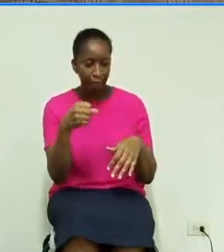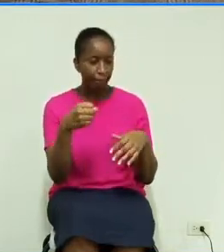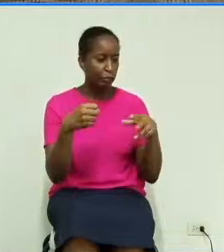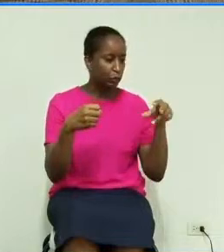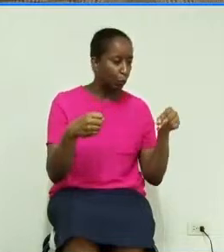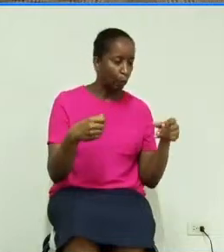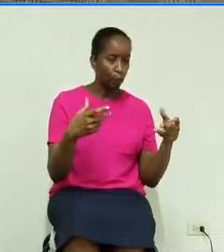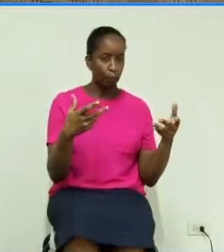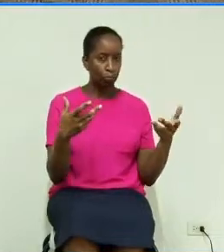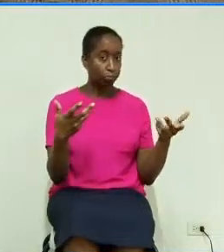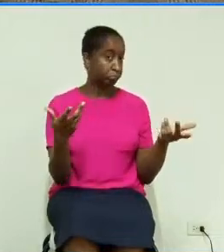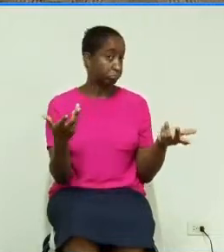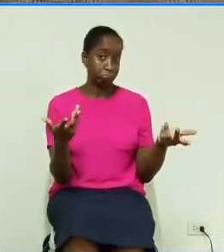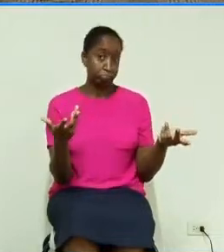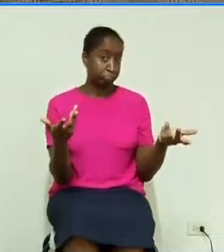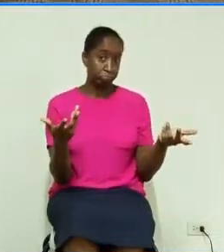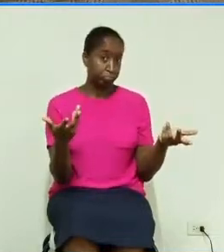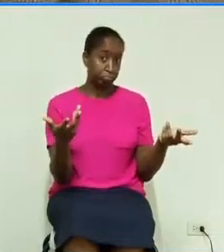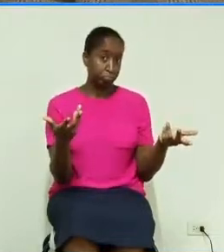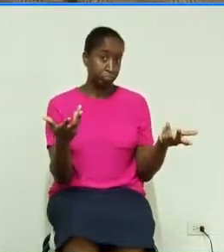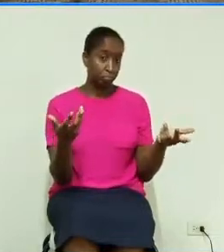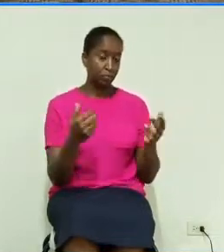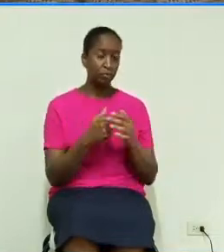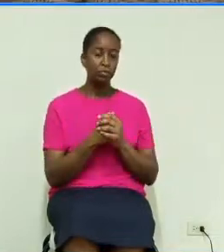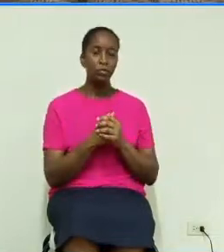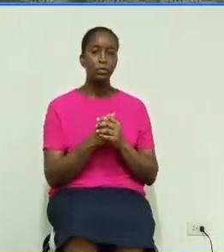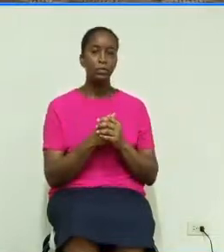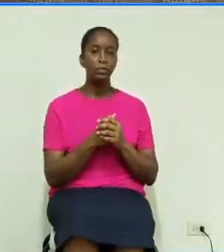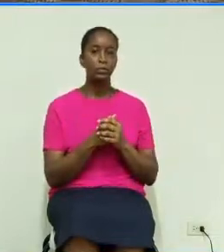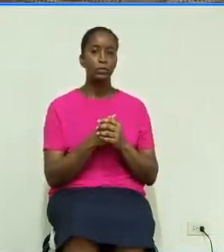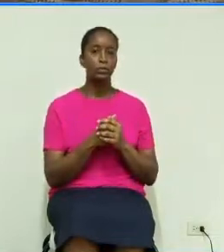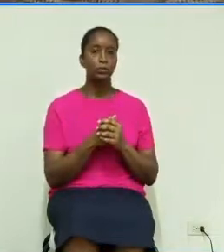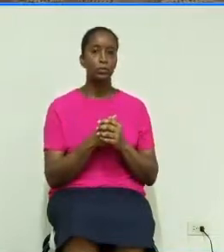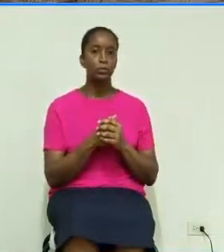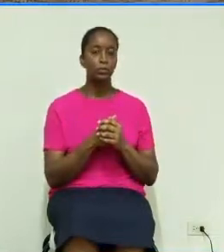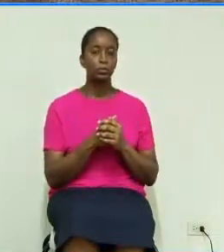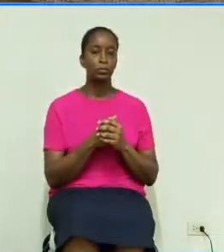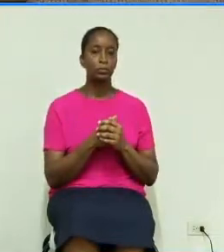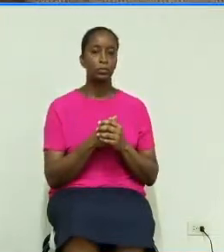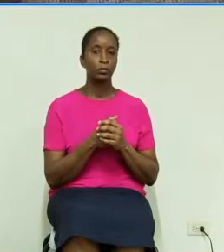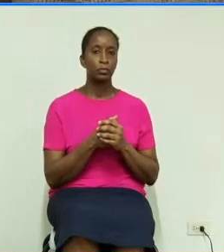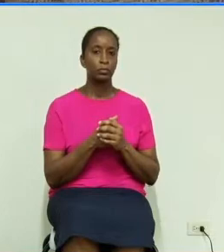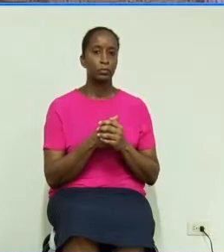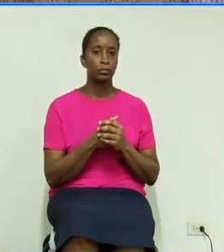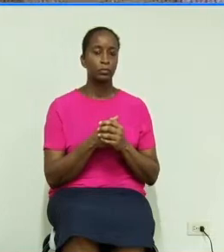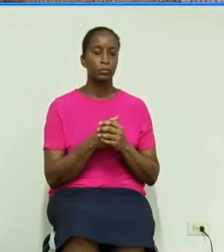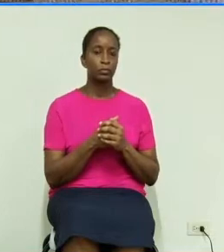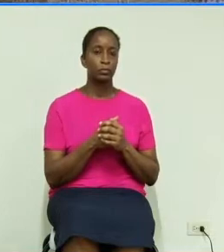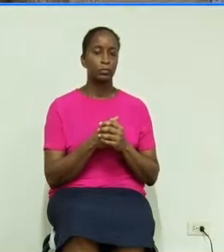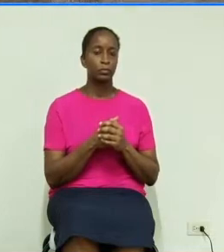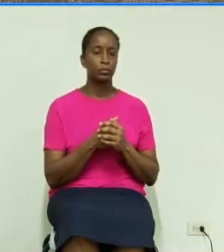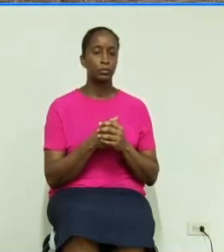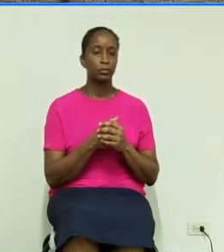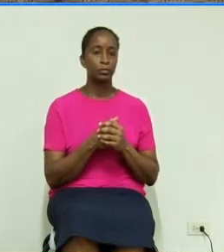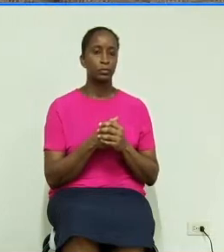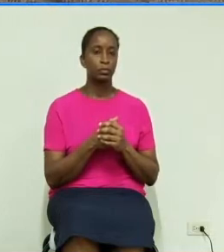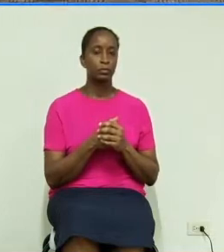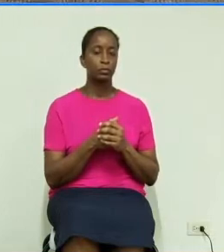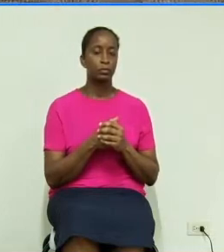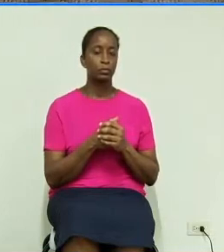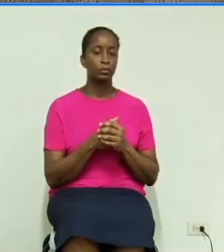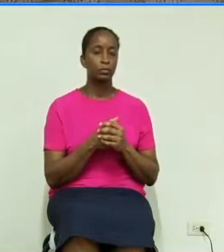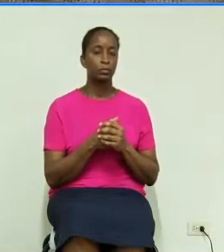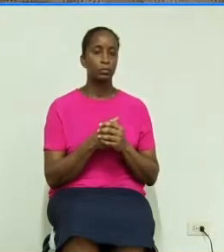situation, there's no question of interests being represented interests might be represented, but that